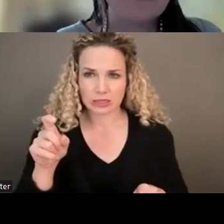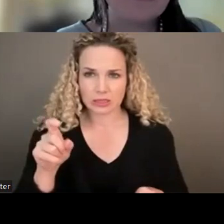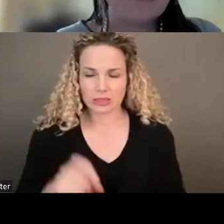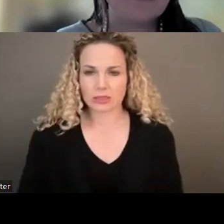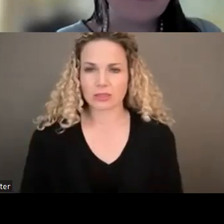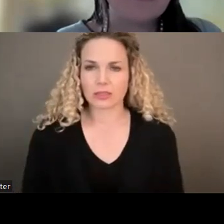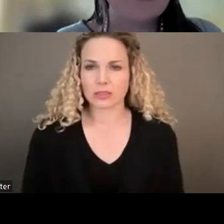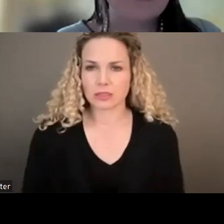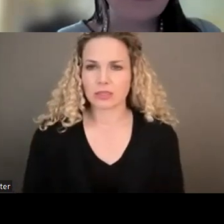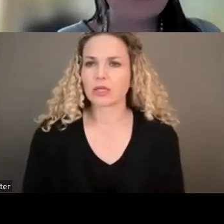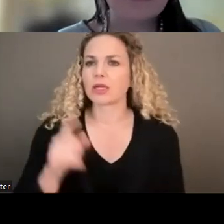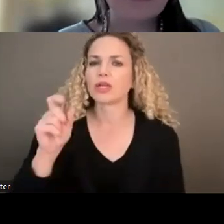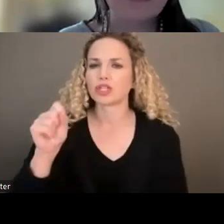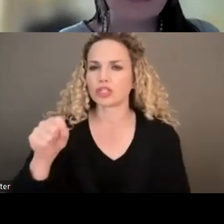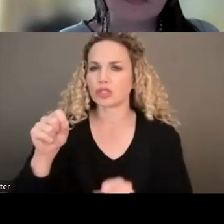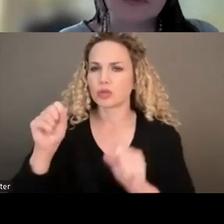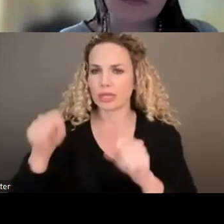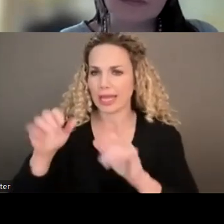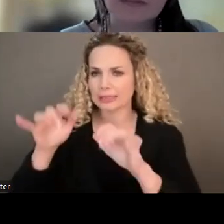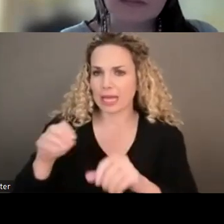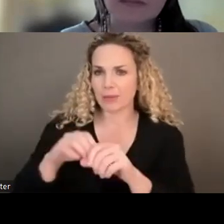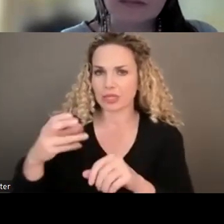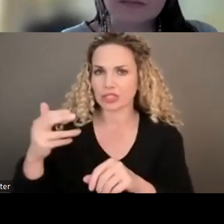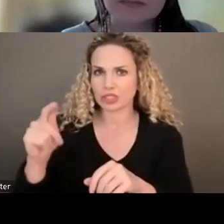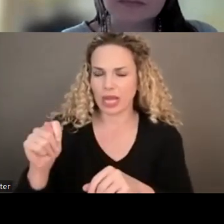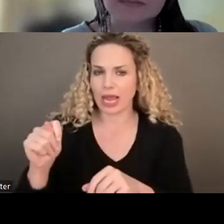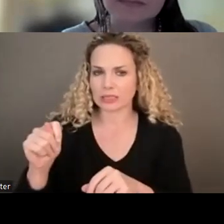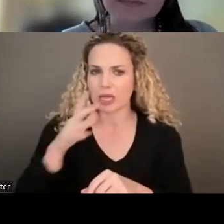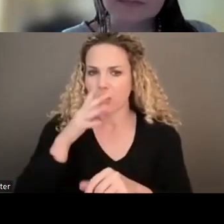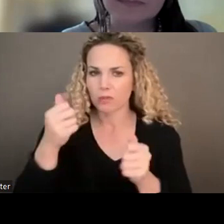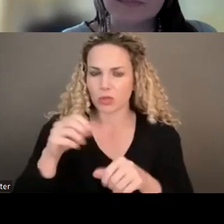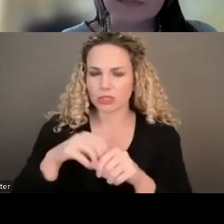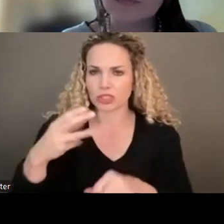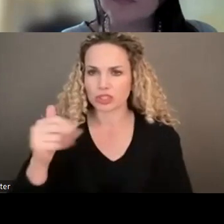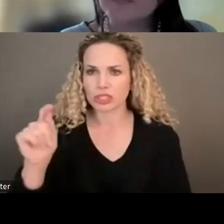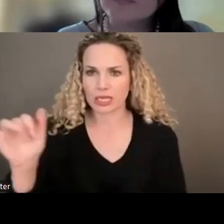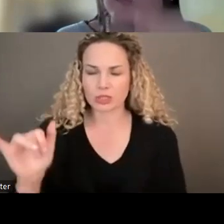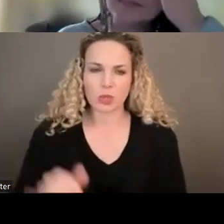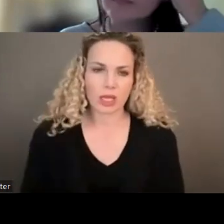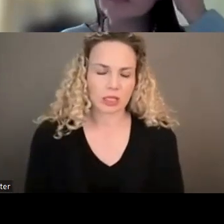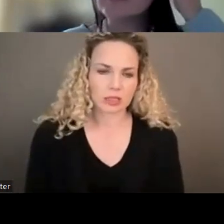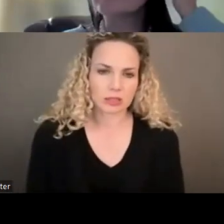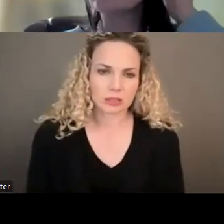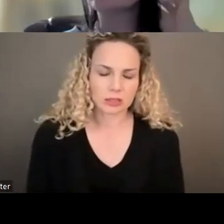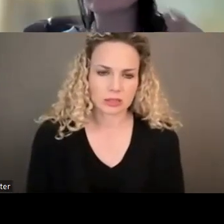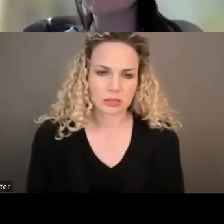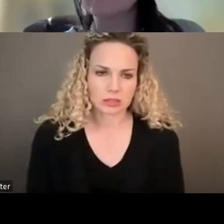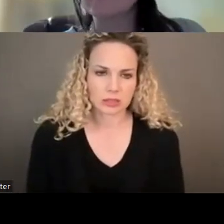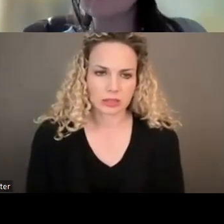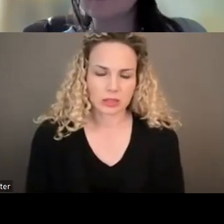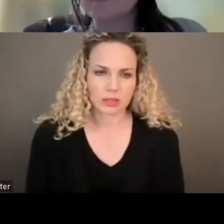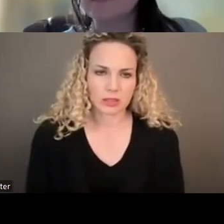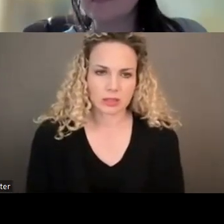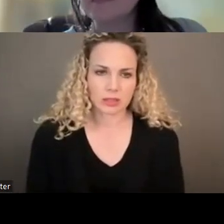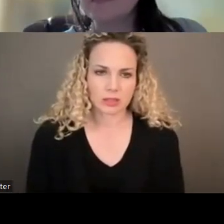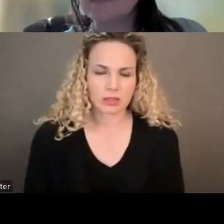You should be able to type it into the chat. I will place it in the chat as well. Ok, aquí van a poner el link. Ahora si